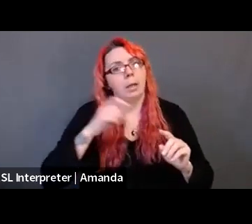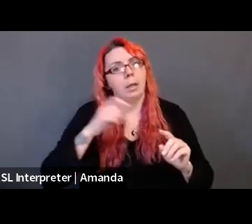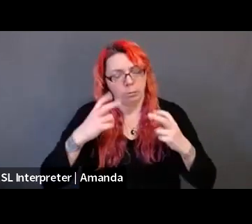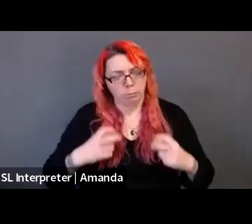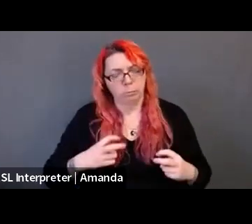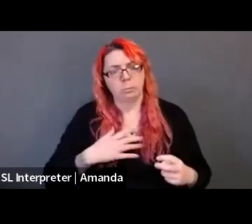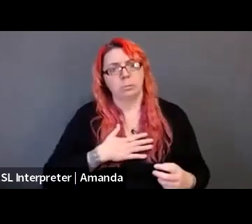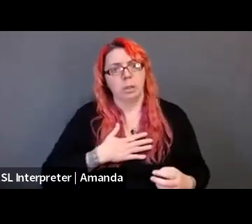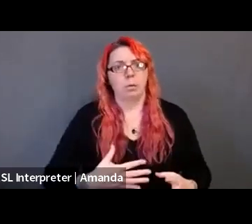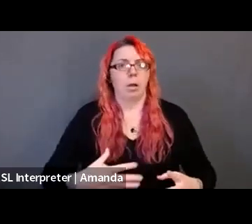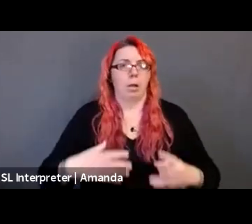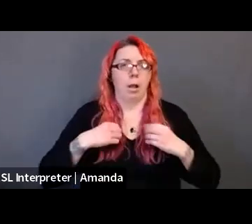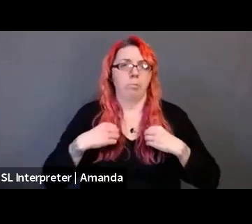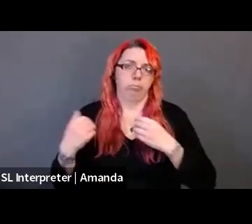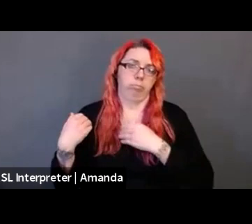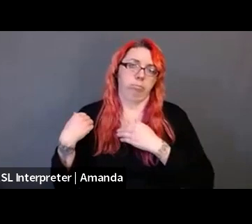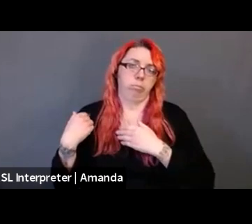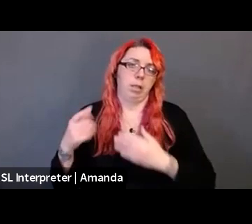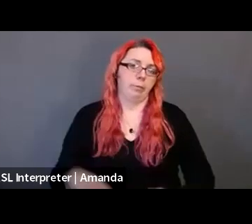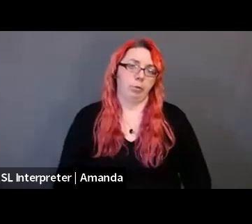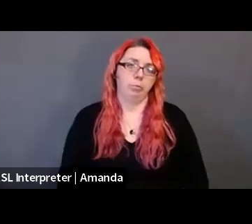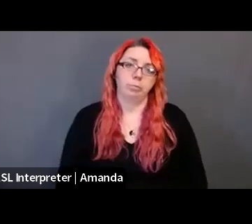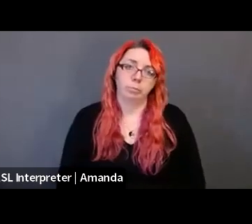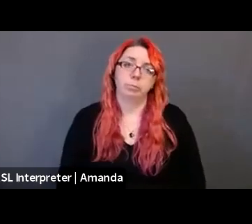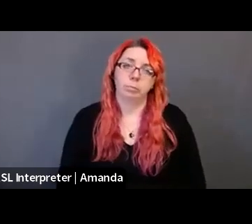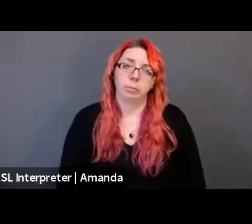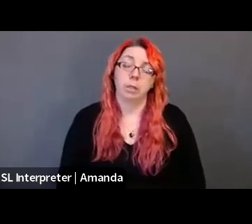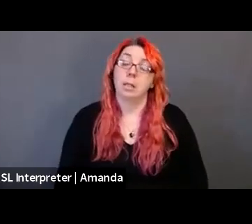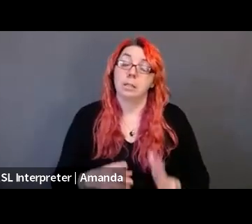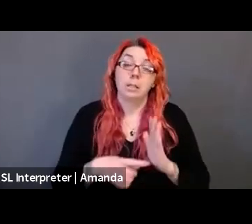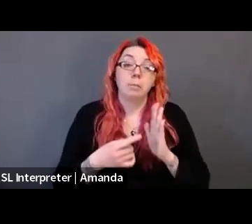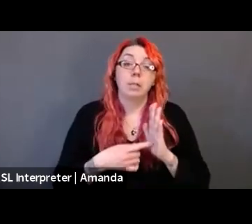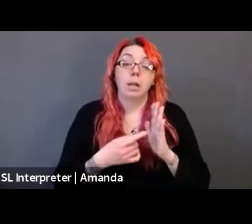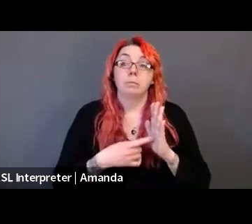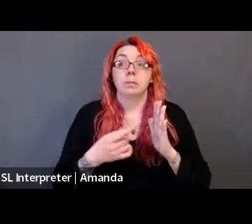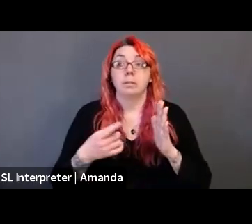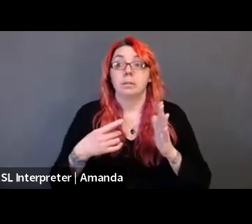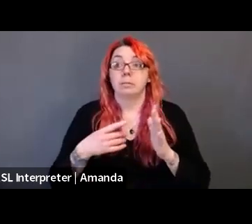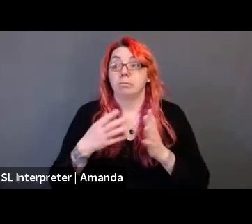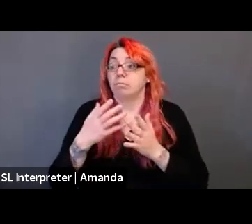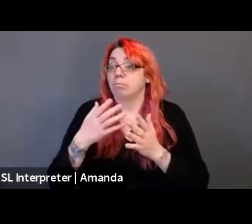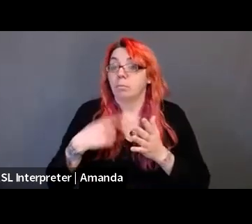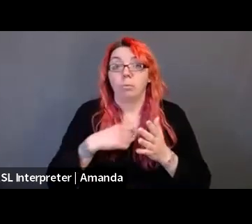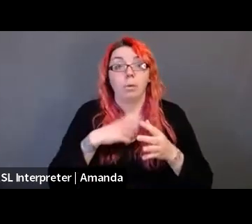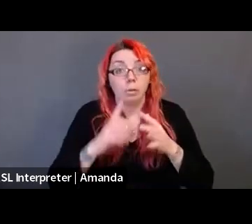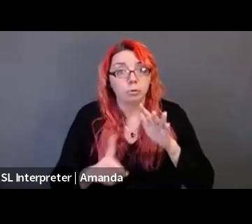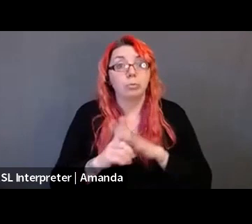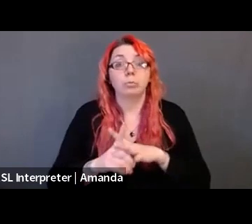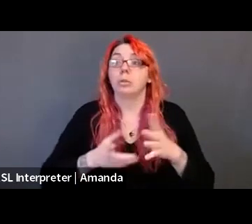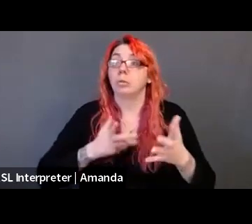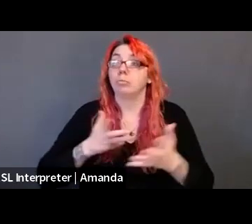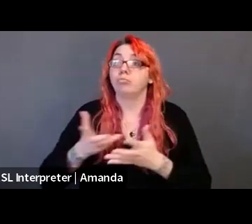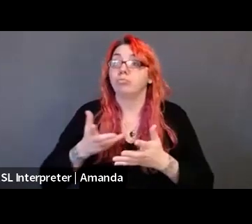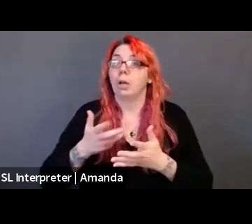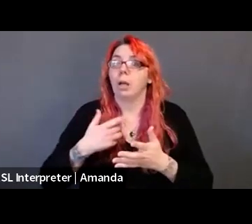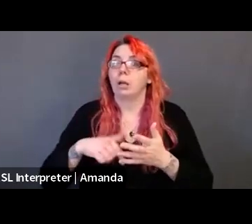solidarity with our colleagues, just have to acknowledge and engage with the fact that sometimes we might be positioned without even meaning to or realizing it, just